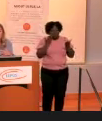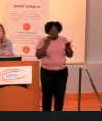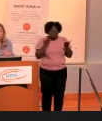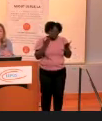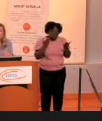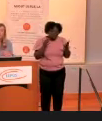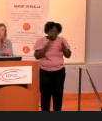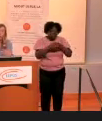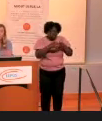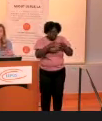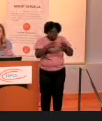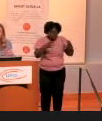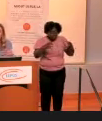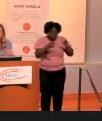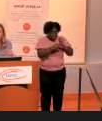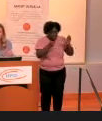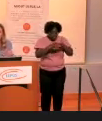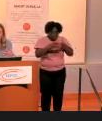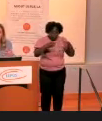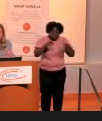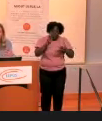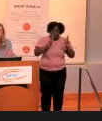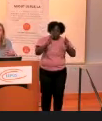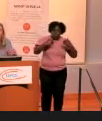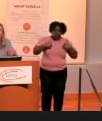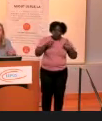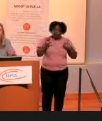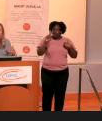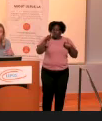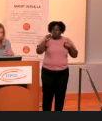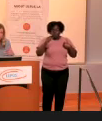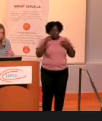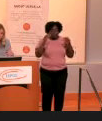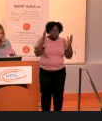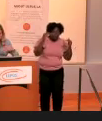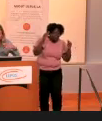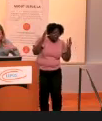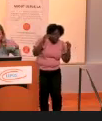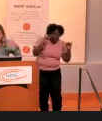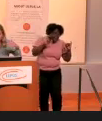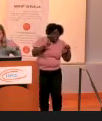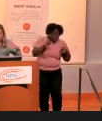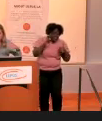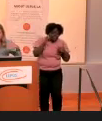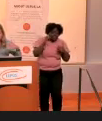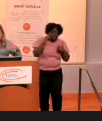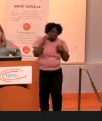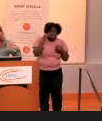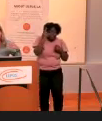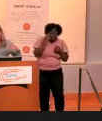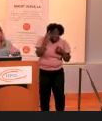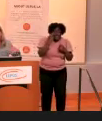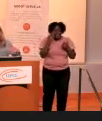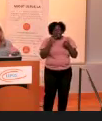during this time frame, and I'm hoping that that's the situation, but we don't know because this is only looking